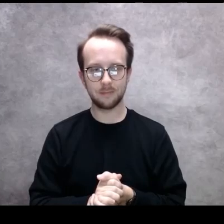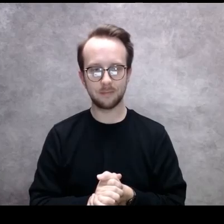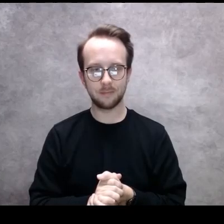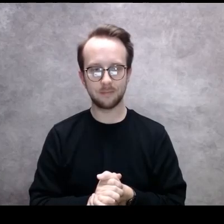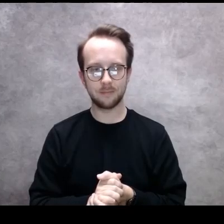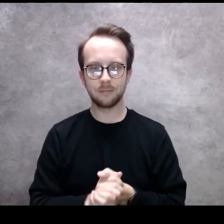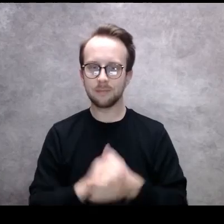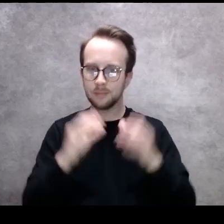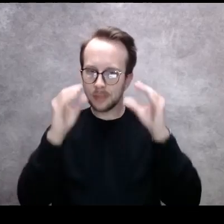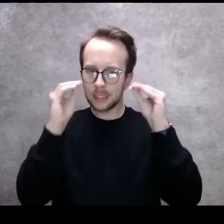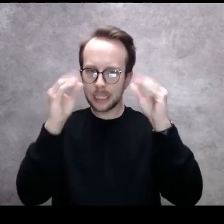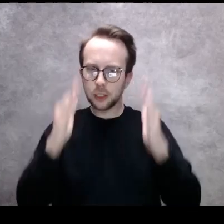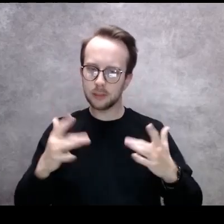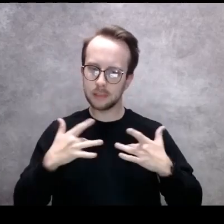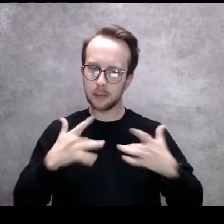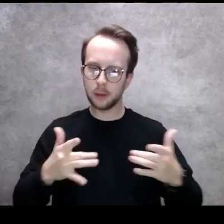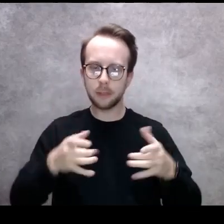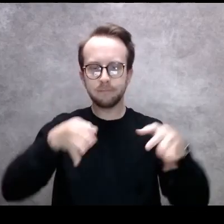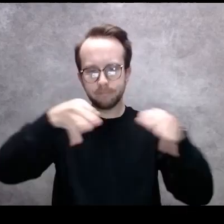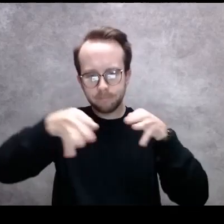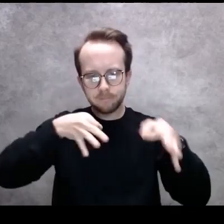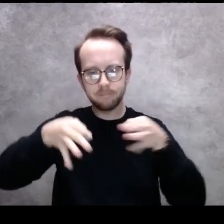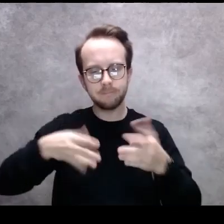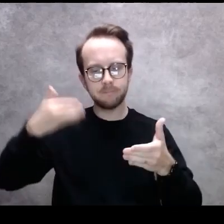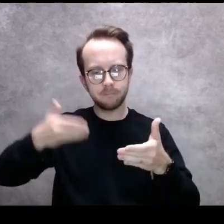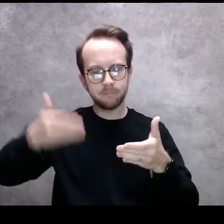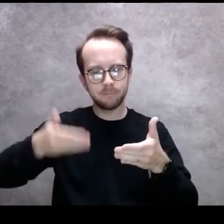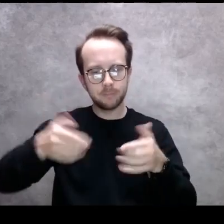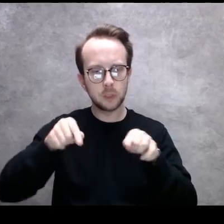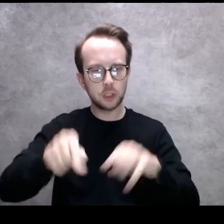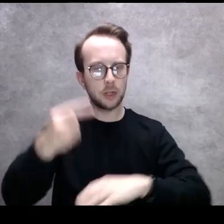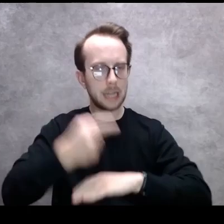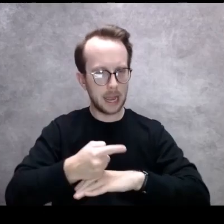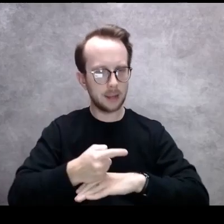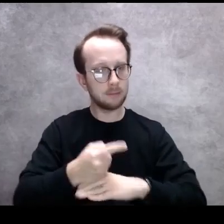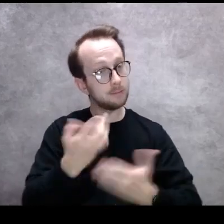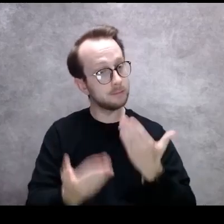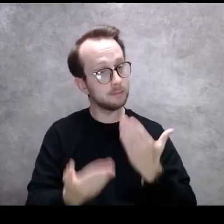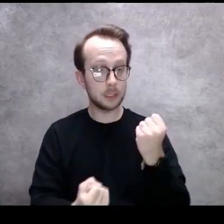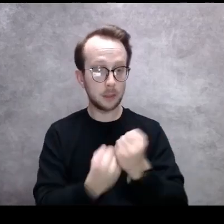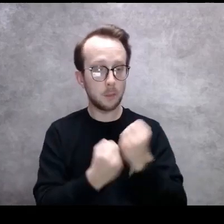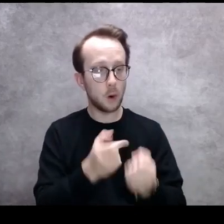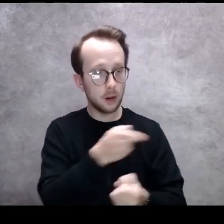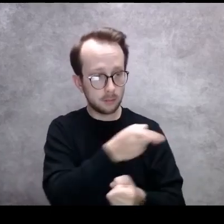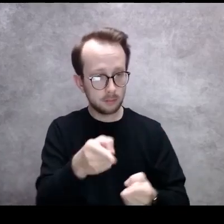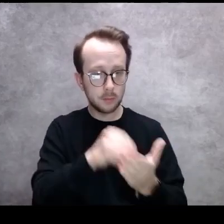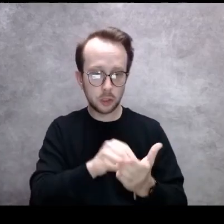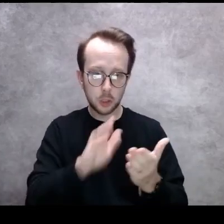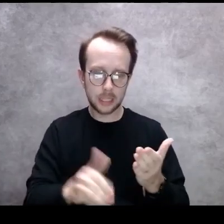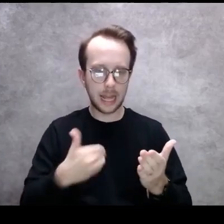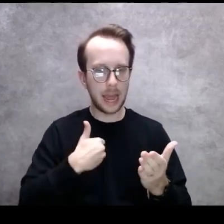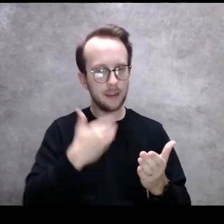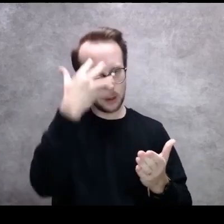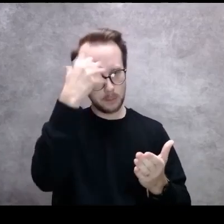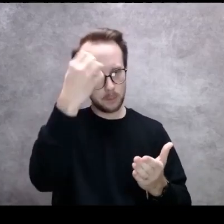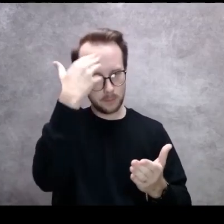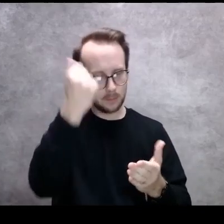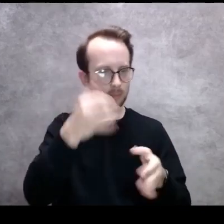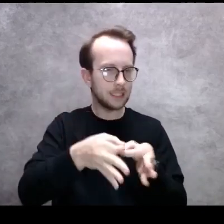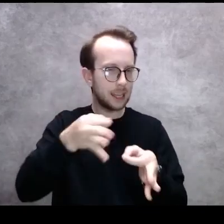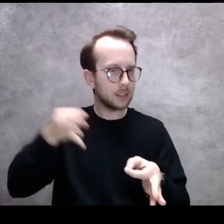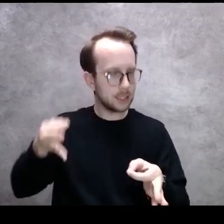Teachers give directions throughout the day. To support students who may have working memory deficits, have difficulty with focus and